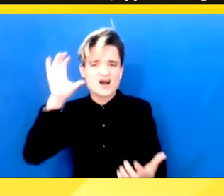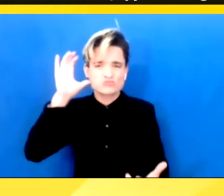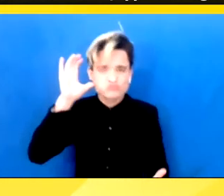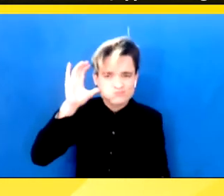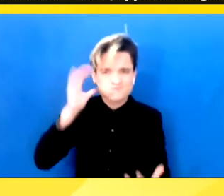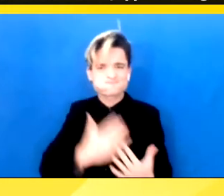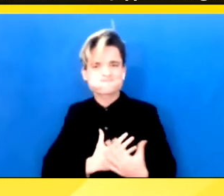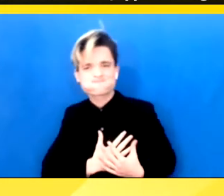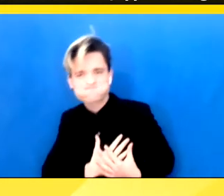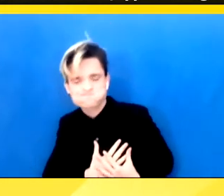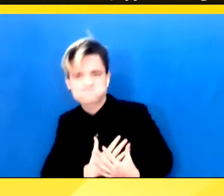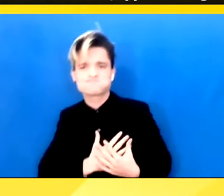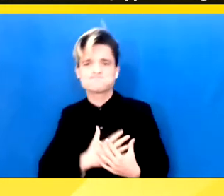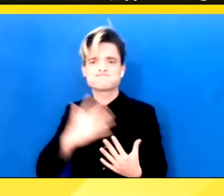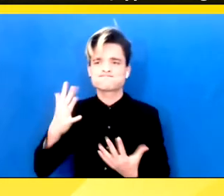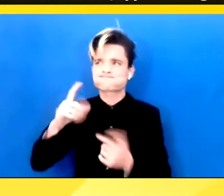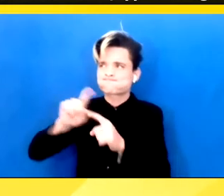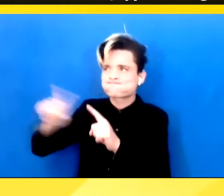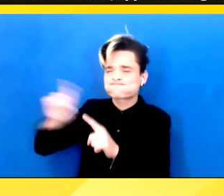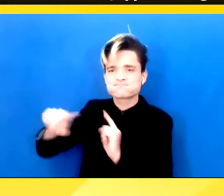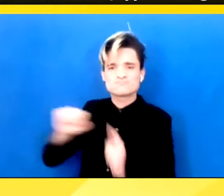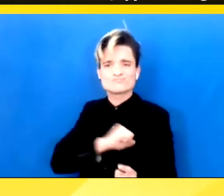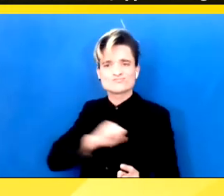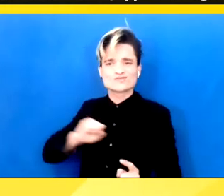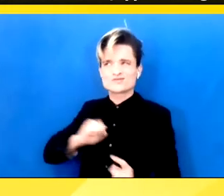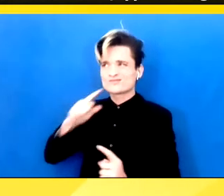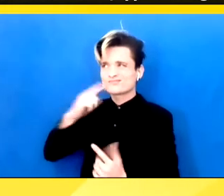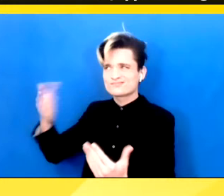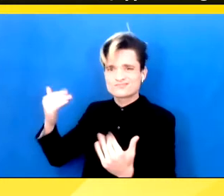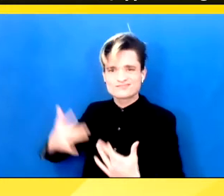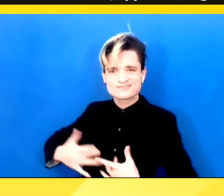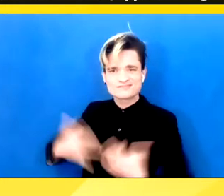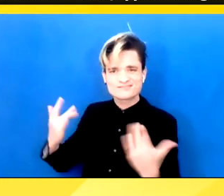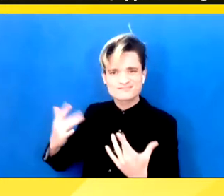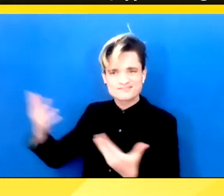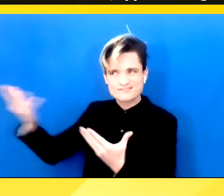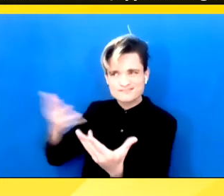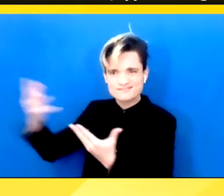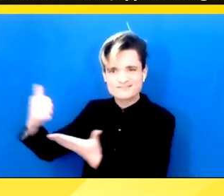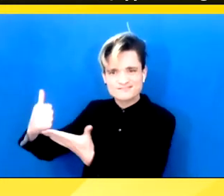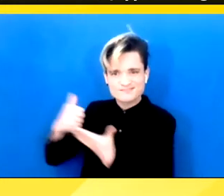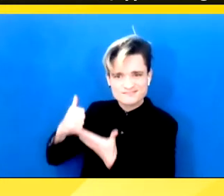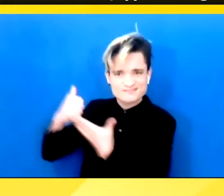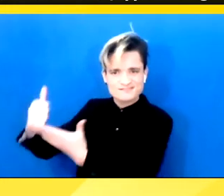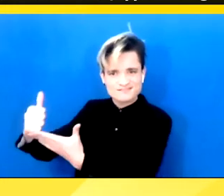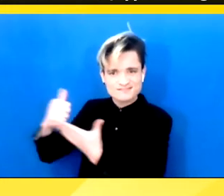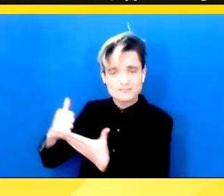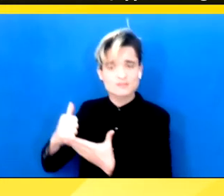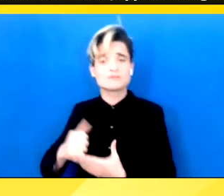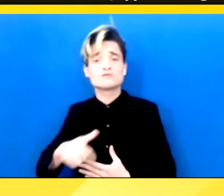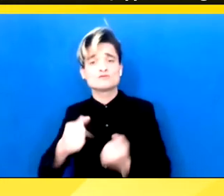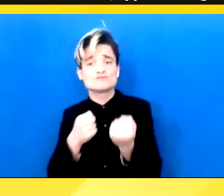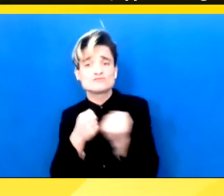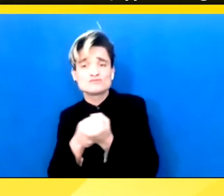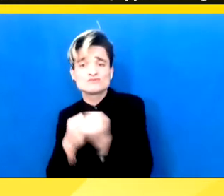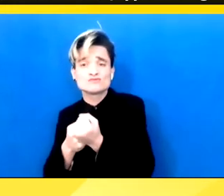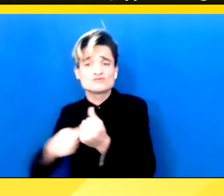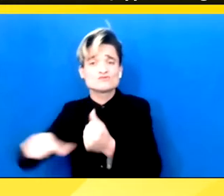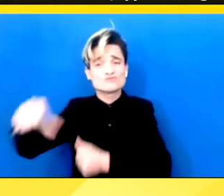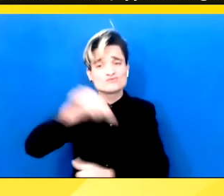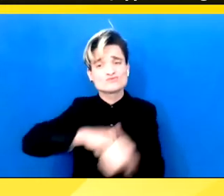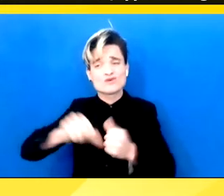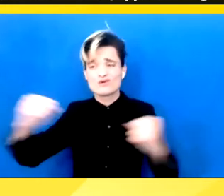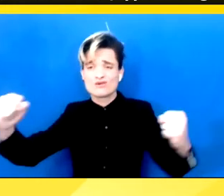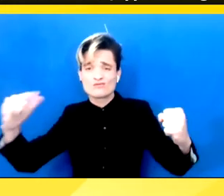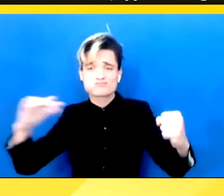call our senators saying that we're in strong support, strong solidarity with this Amazon struggle, and remind those